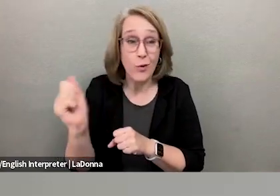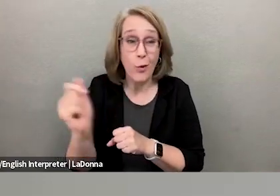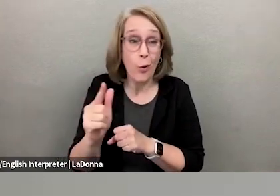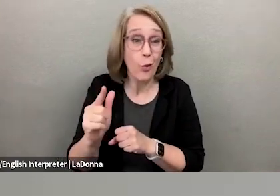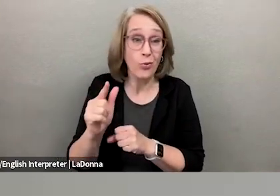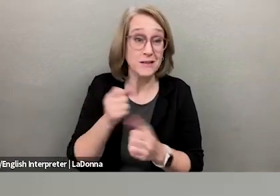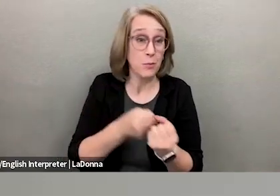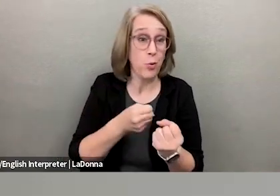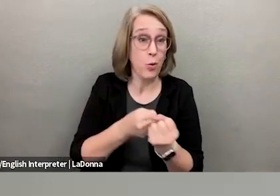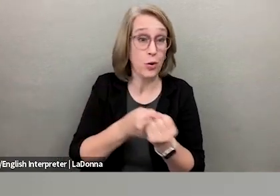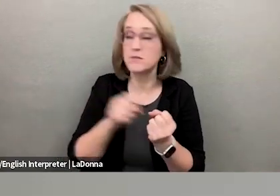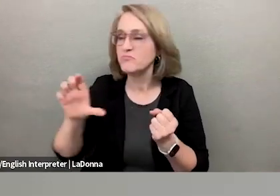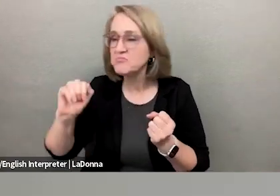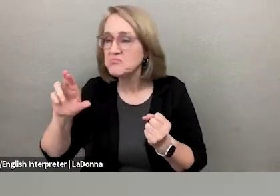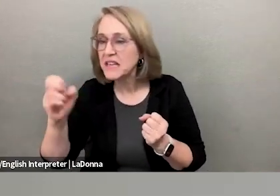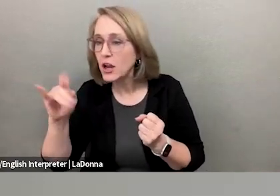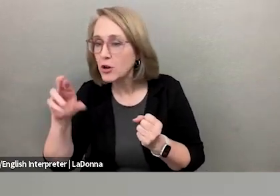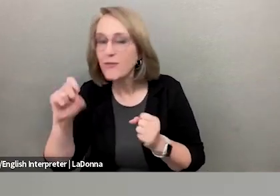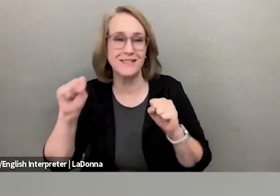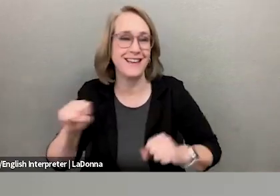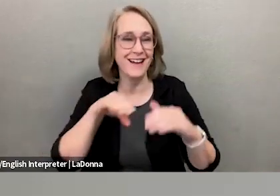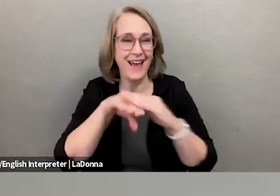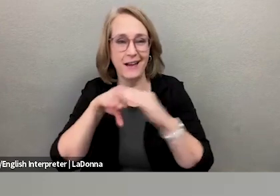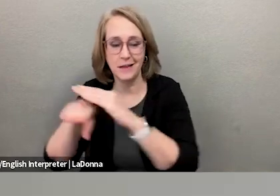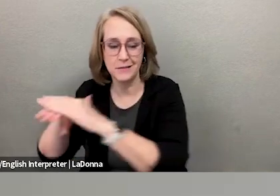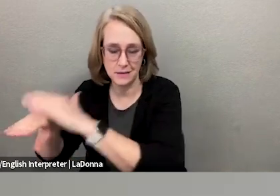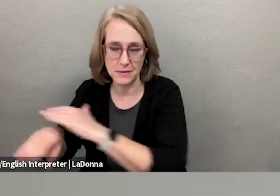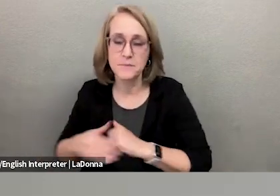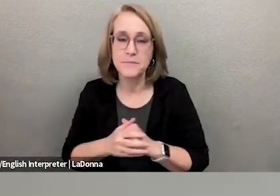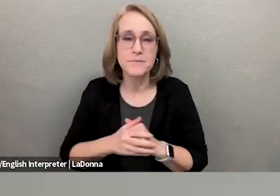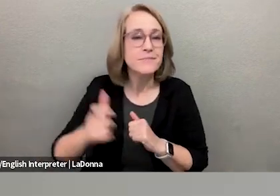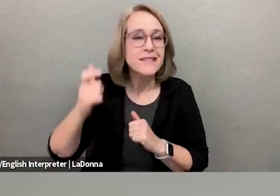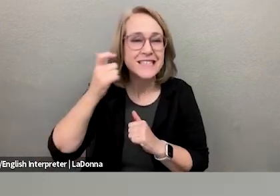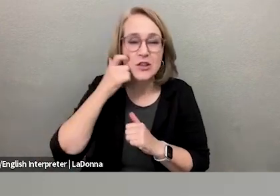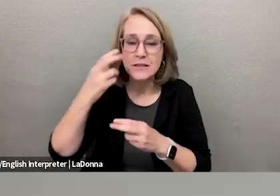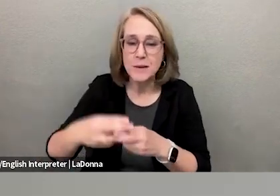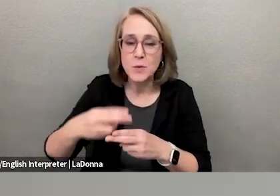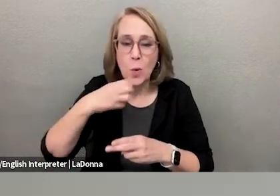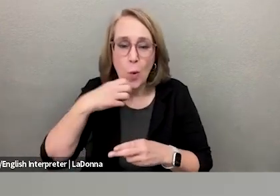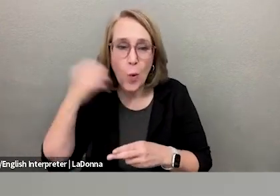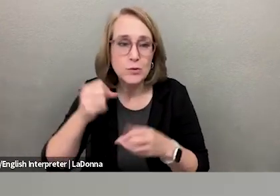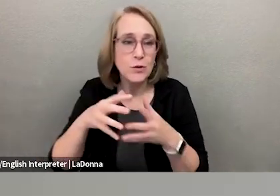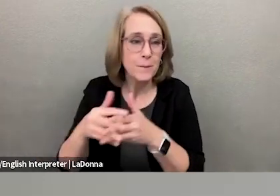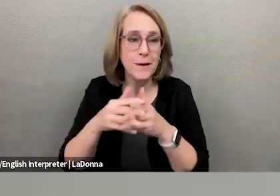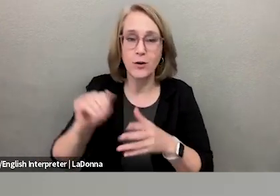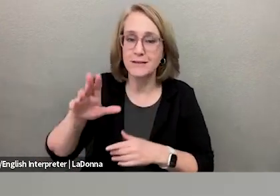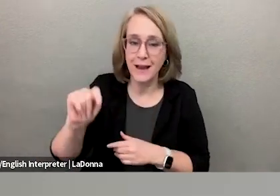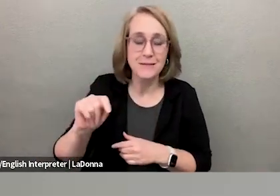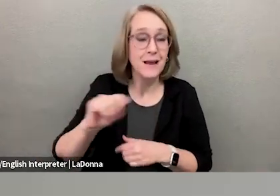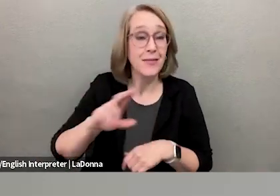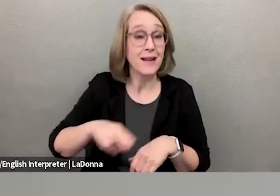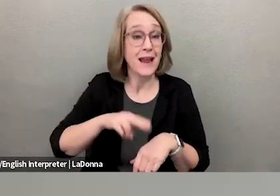can access support. And to some aspects of Carol's question, obviously programs that were talked about, like the Older Americans Act and the National Family Caregiver Support Program,